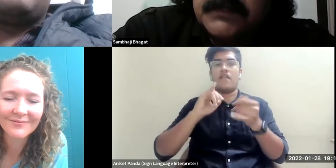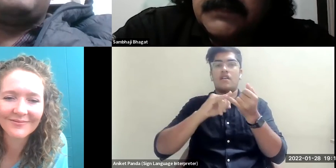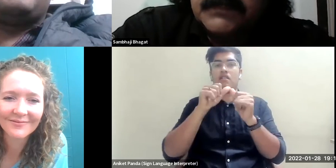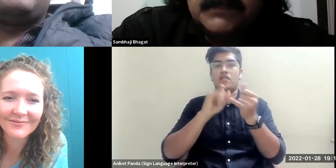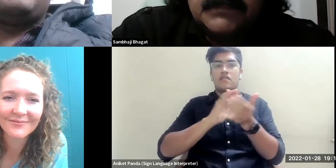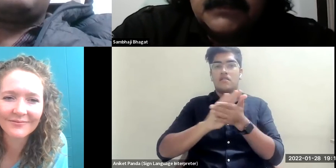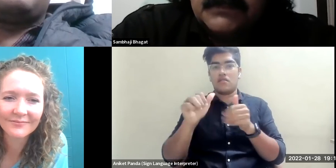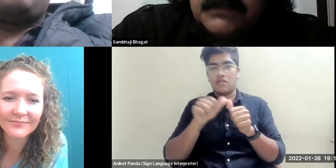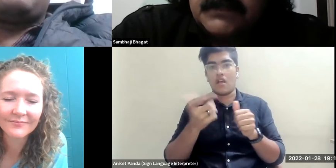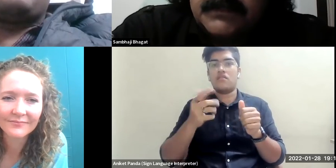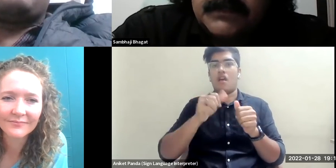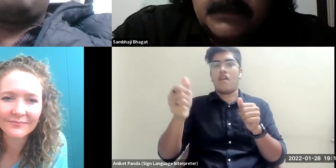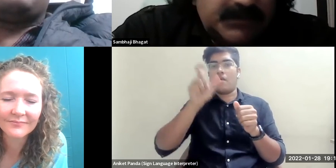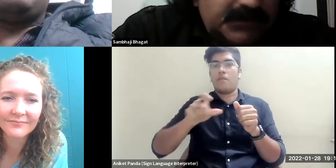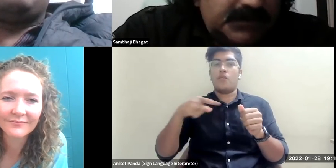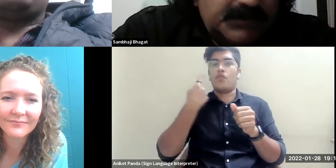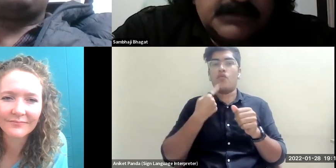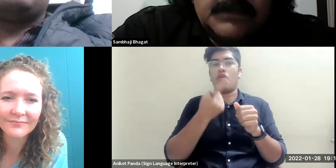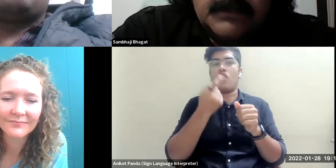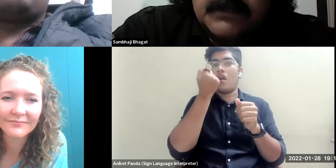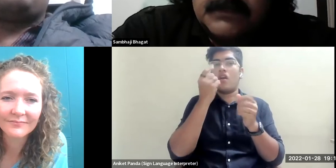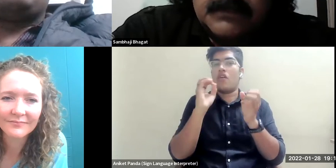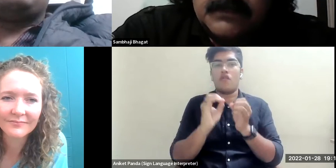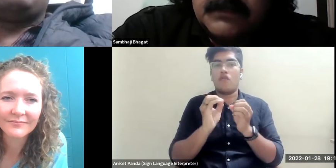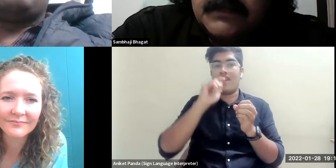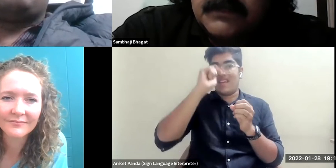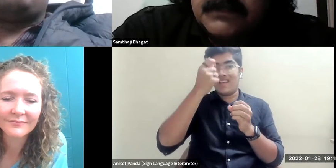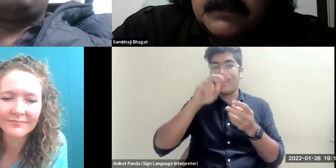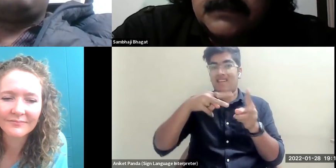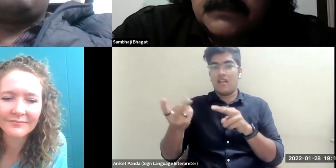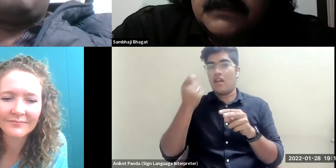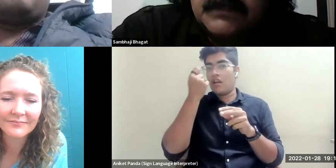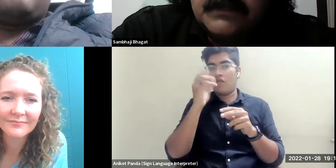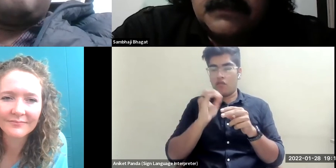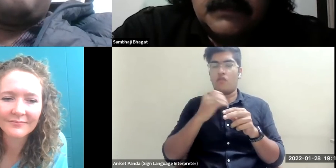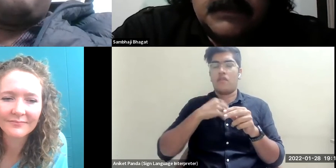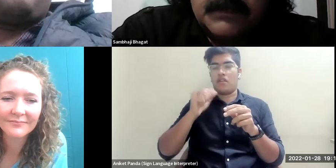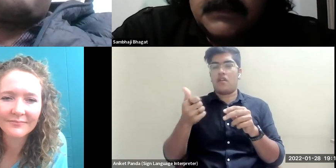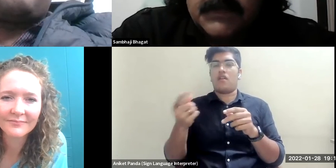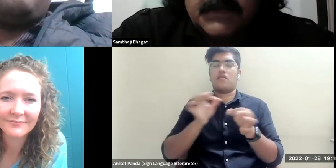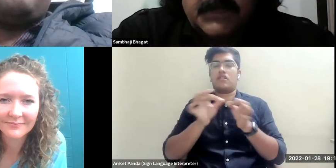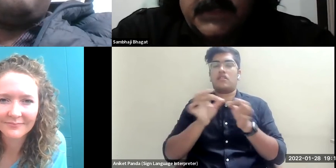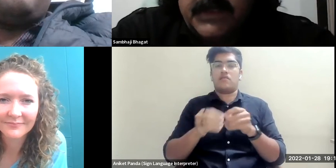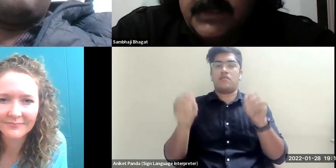not be able to understand the parts that are not in English. So Sambhaji, over to you now.